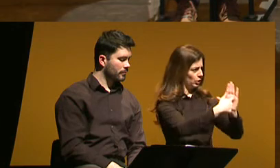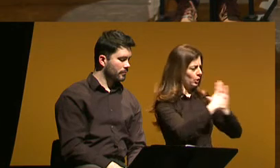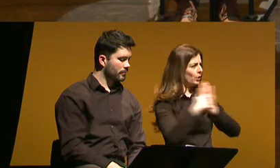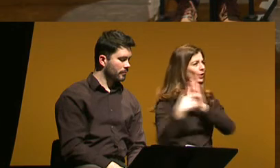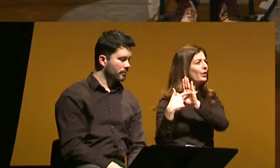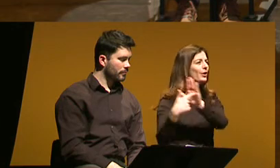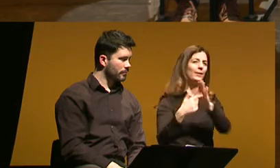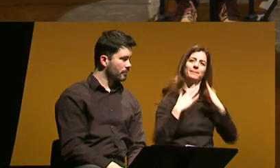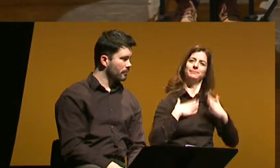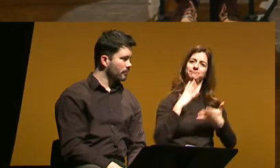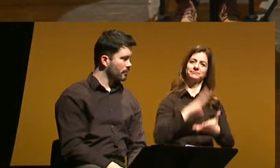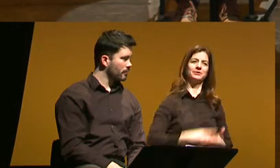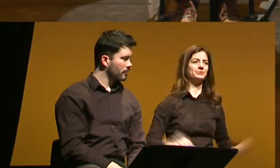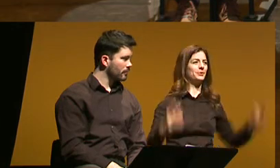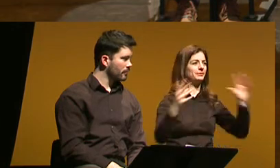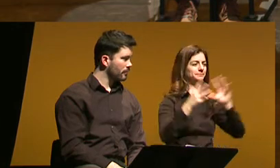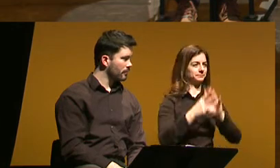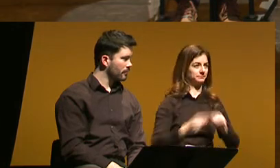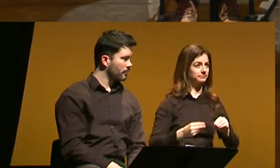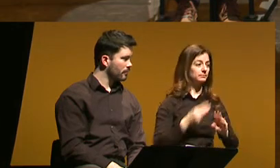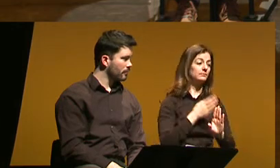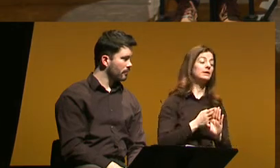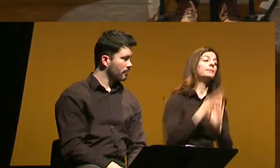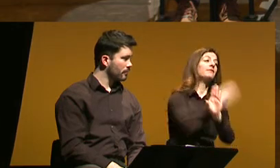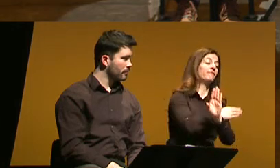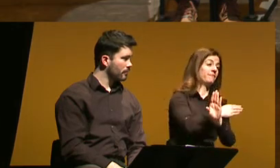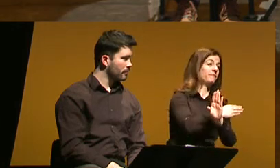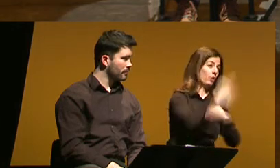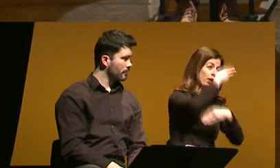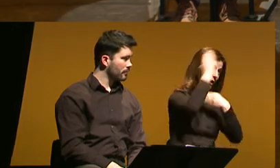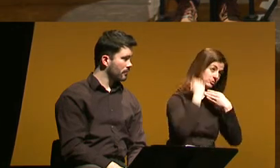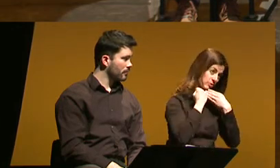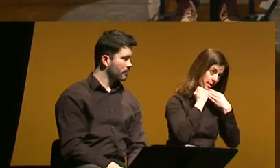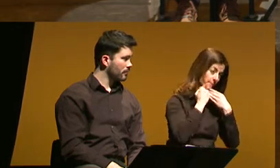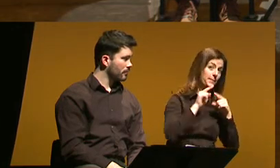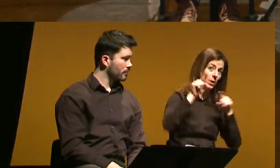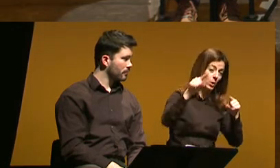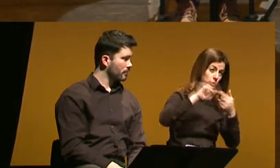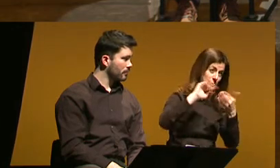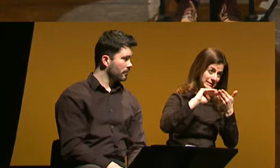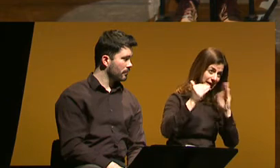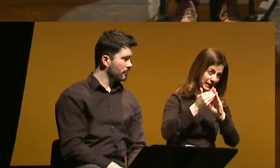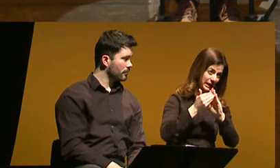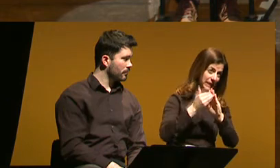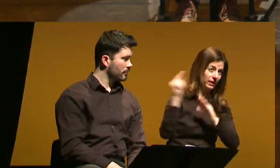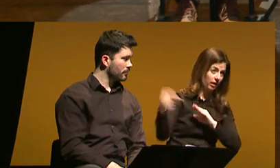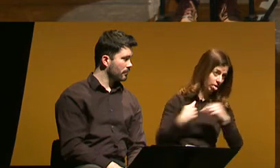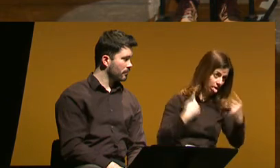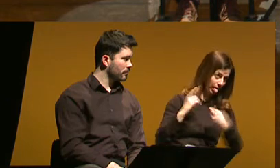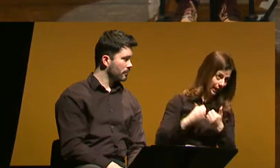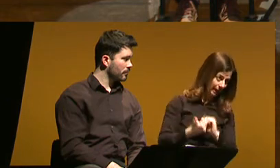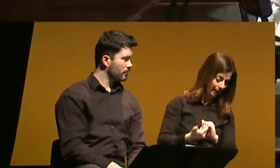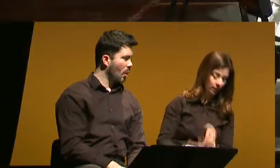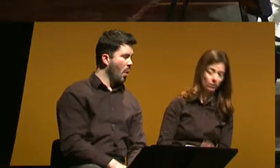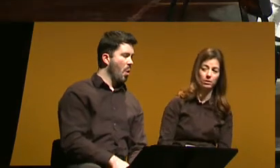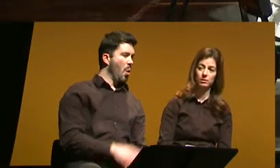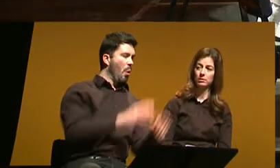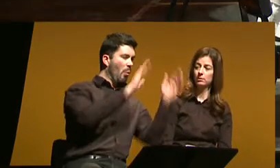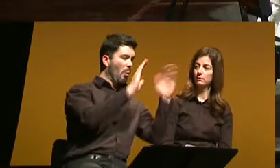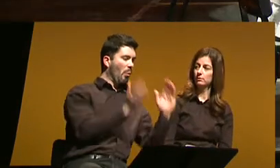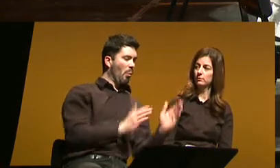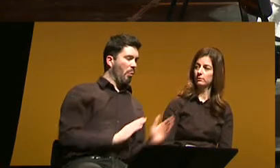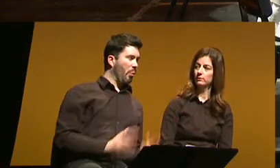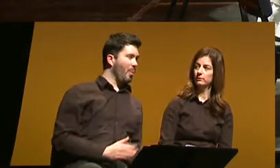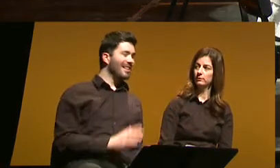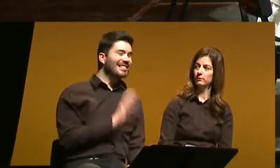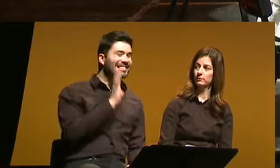story. Before I started wearing the hijab, if I went to the city, I would get a certain kind of harassment. Nice legs.